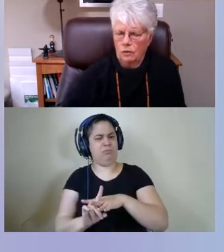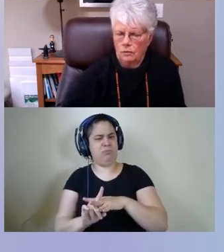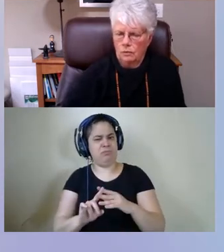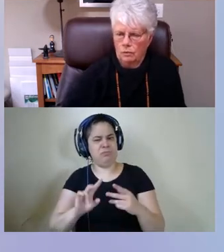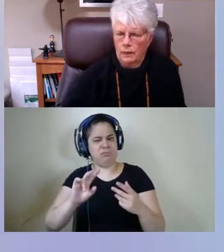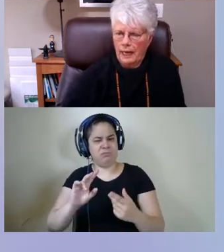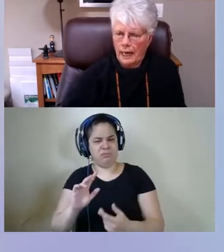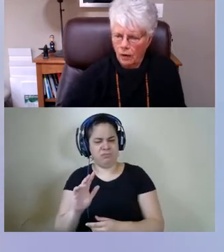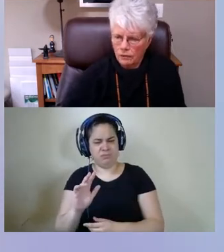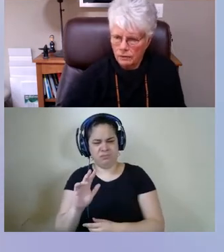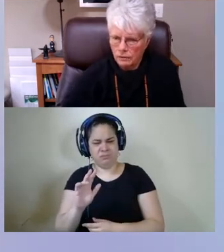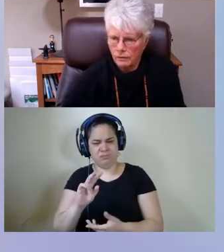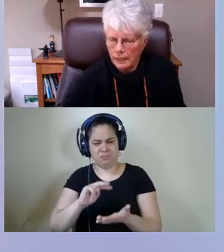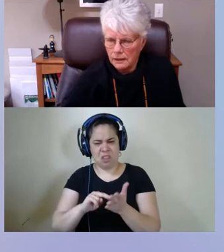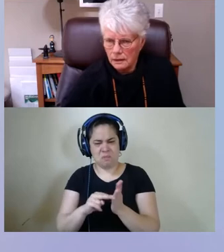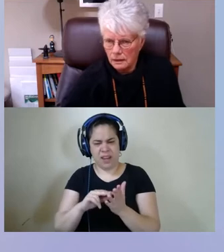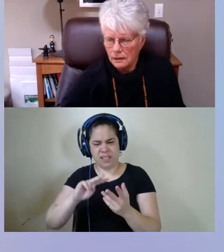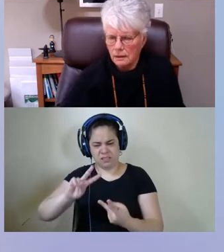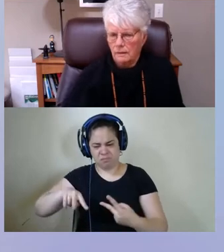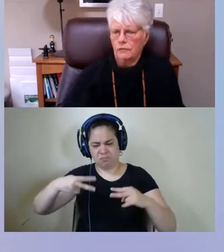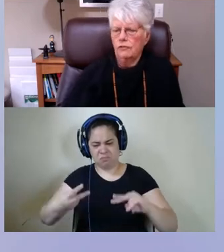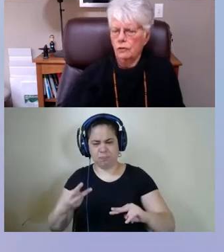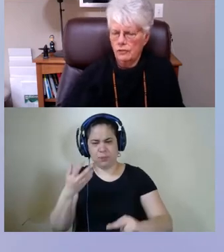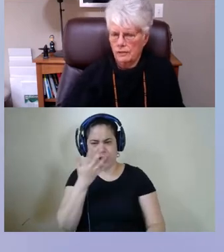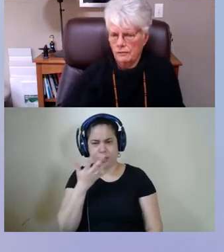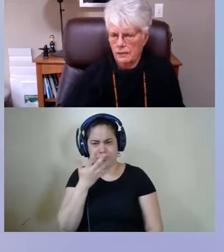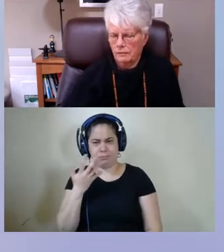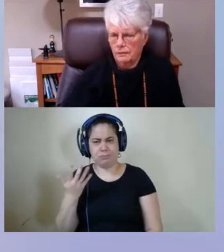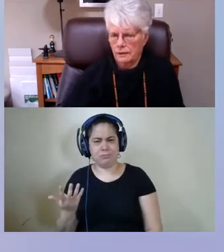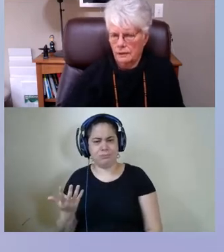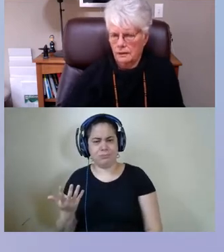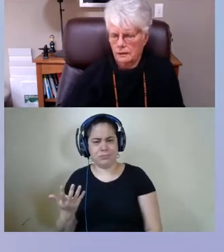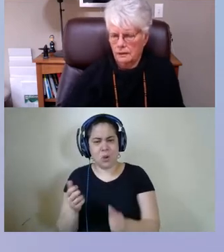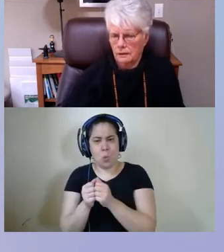So without threat, there's no sense of self.